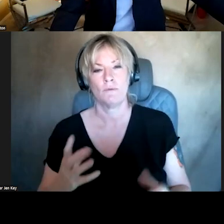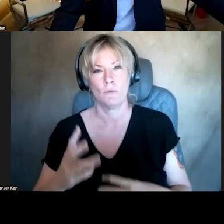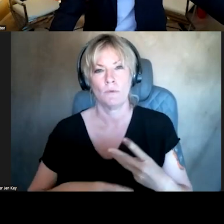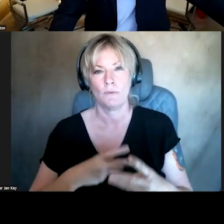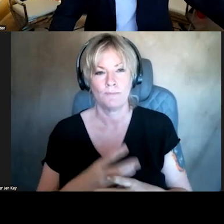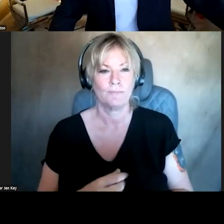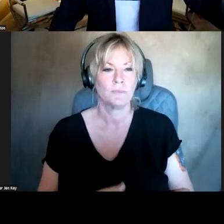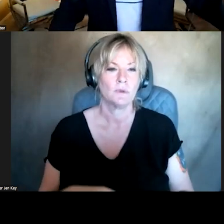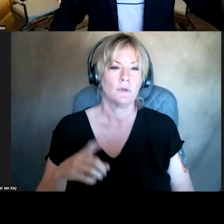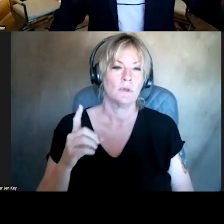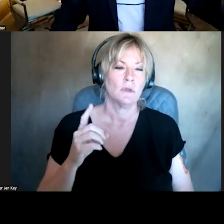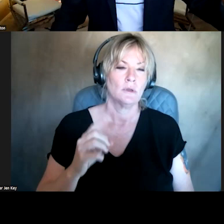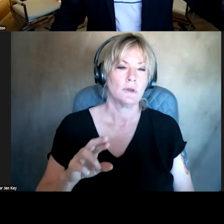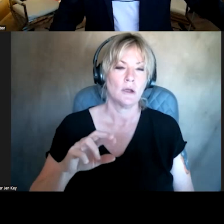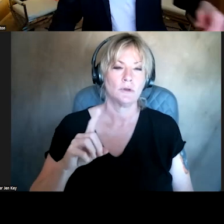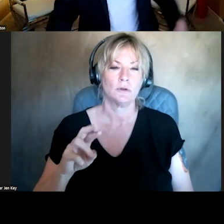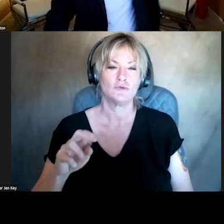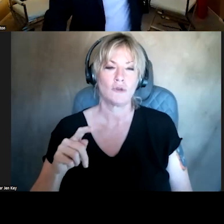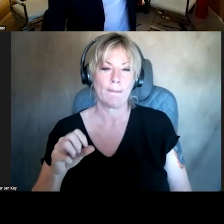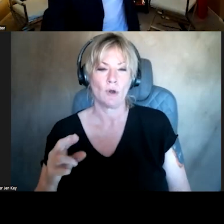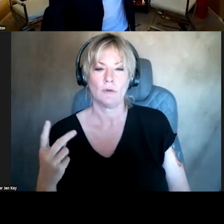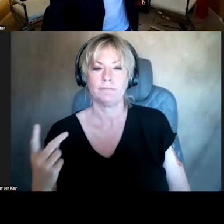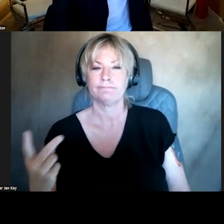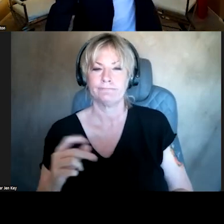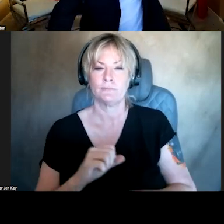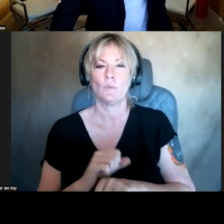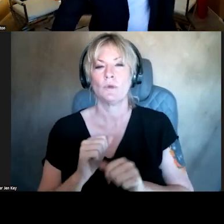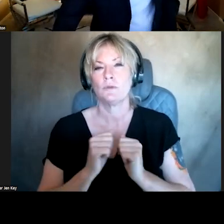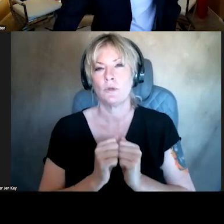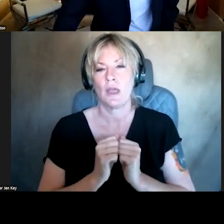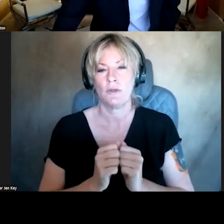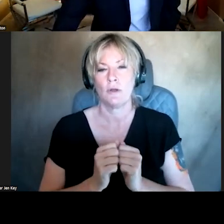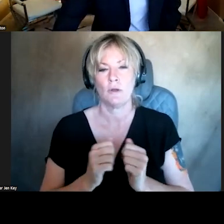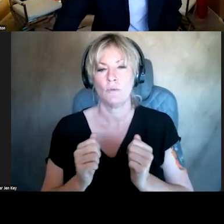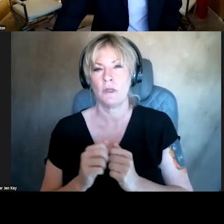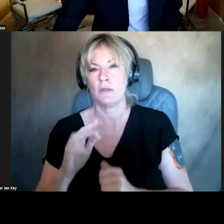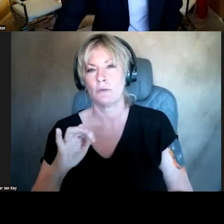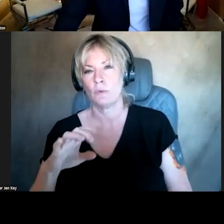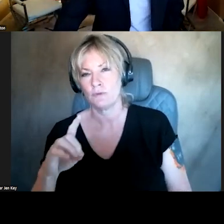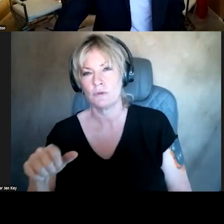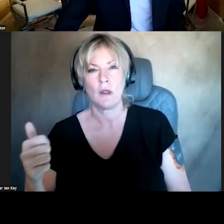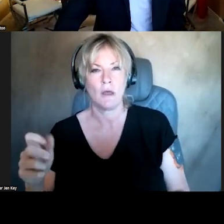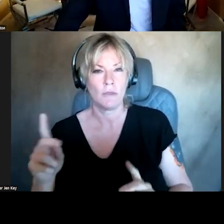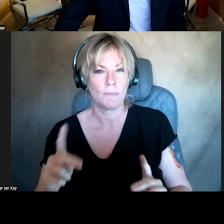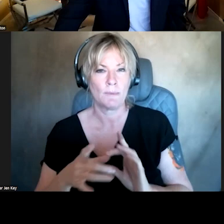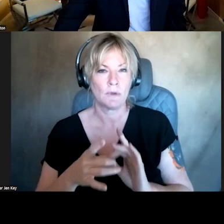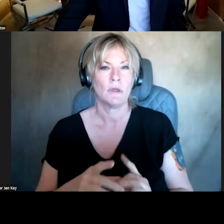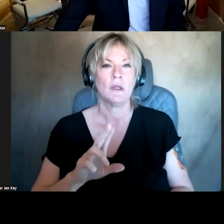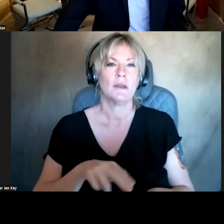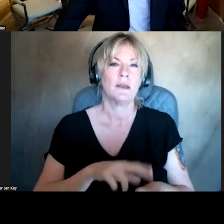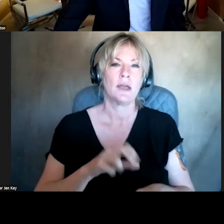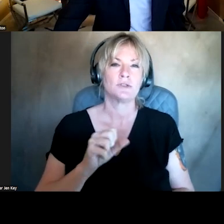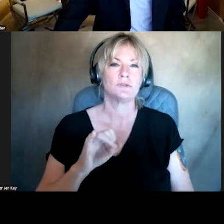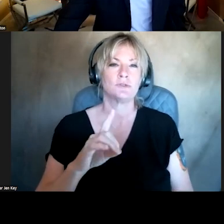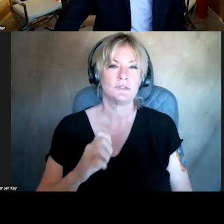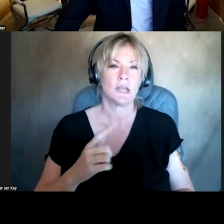I mentioned Dr. John Draper. John and I have been working together in the space of working with Richard and others around the National Suicide Prevention Lifeline from